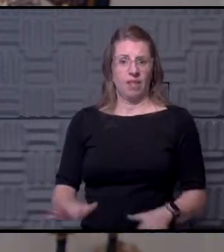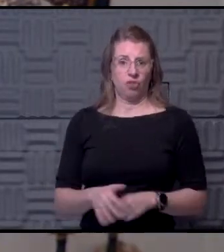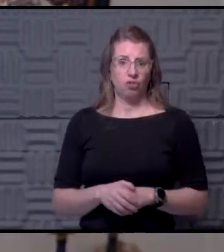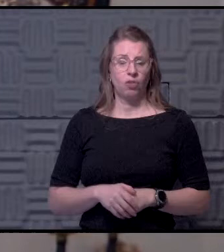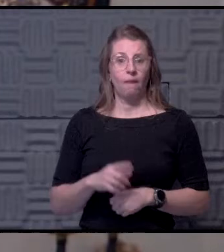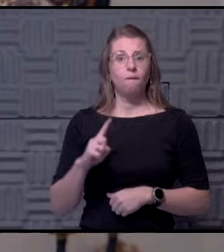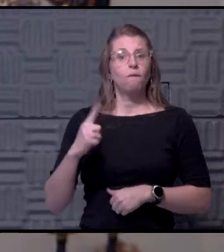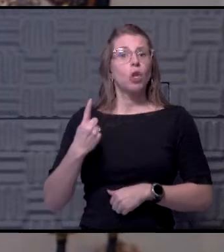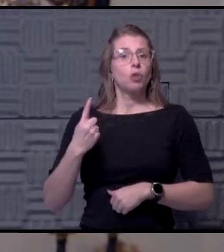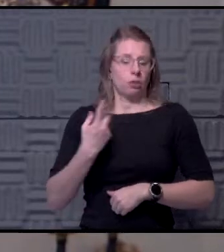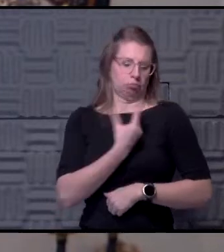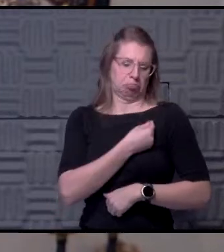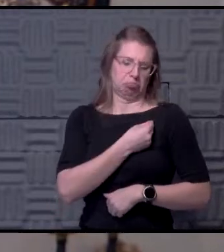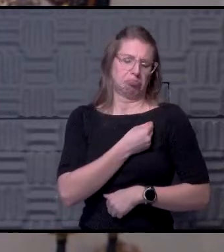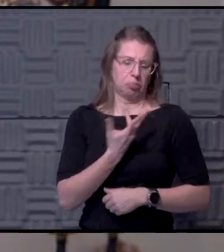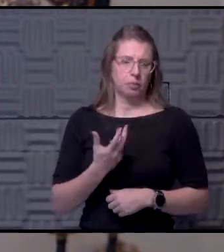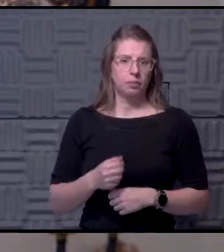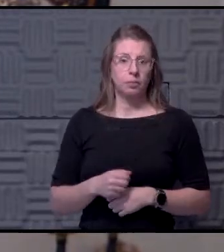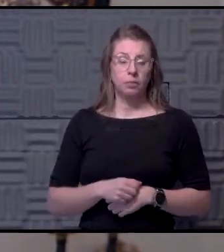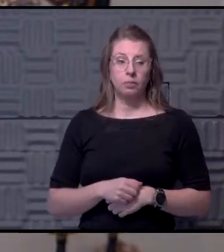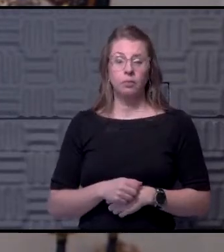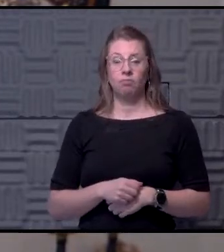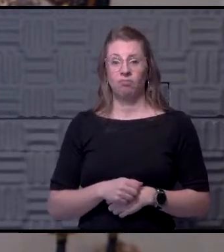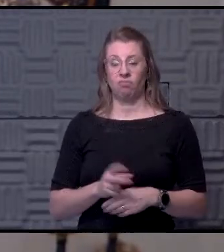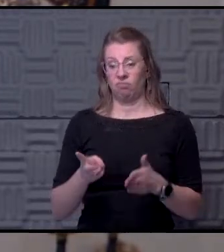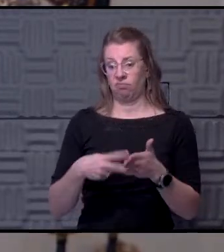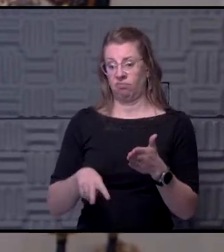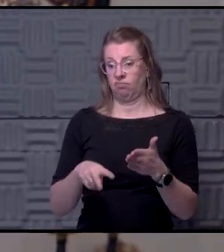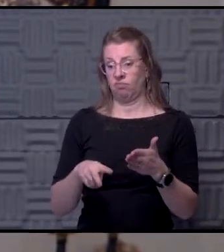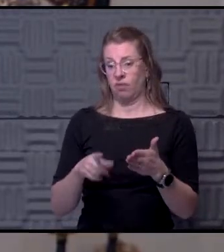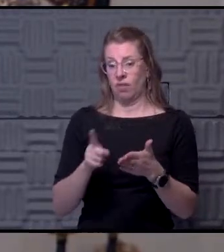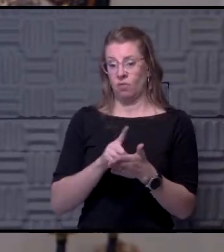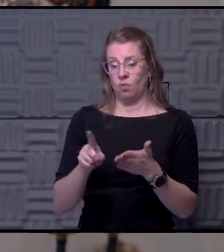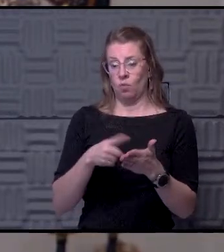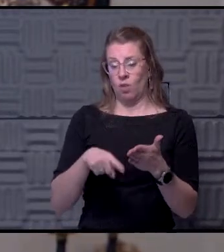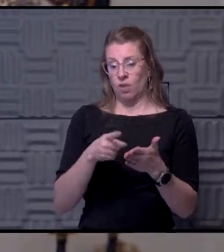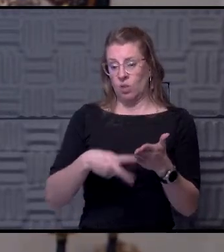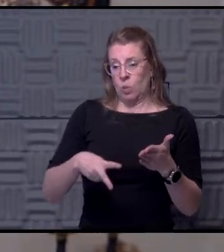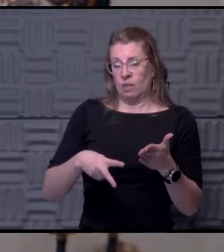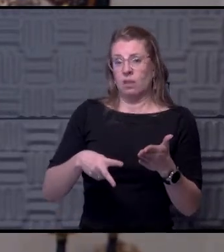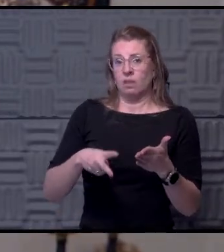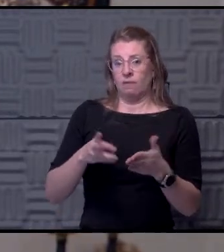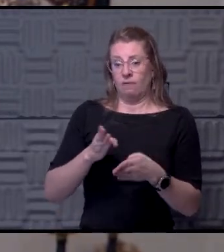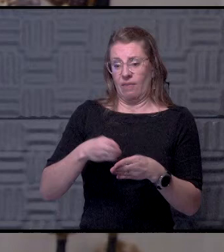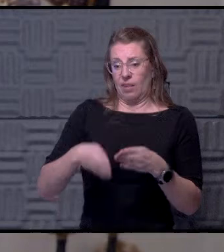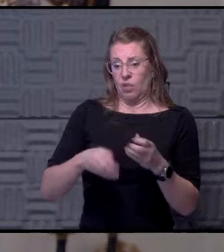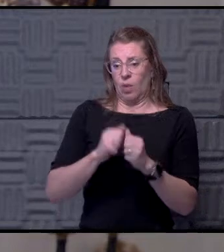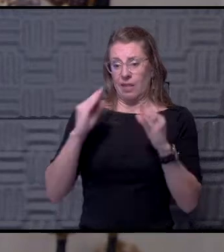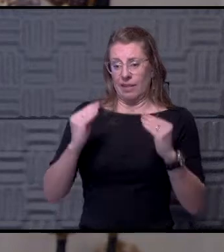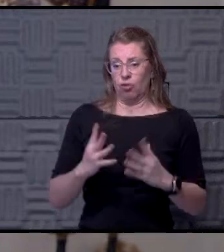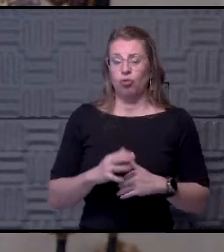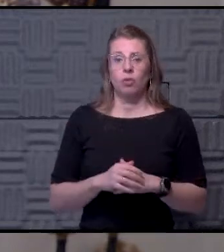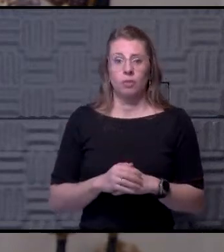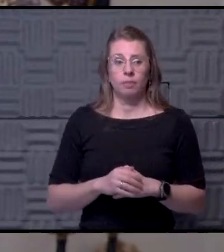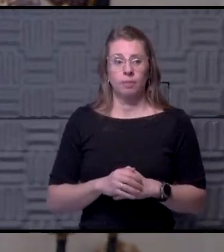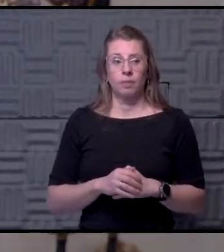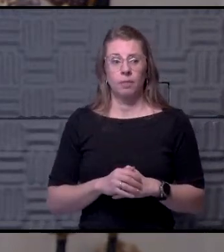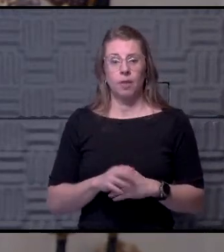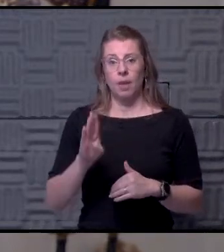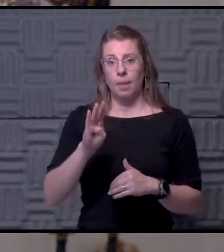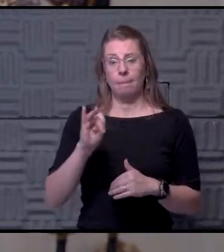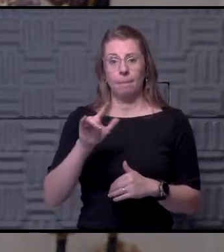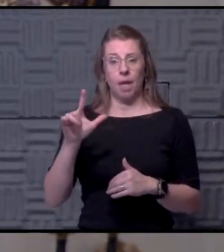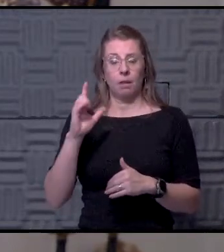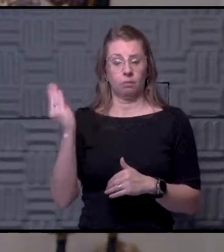least with the first dose, we could very well, within the next 2 weeks, be finished with teachers. There's a bill floating through